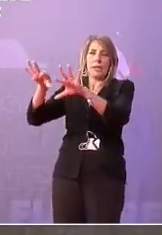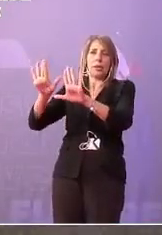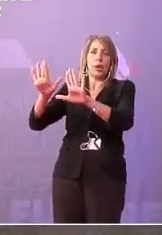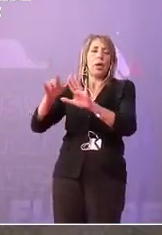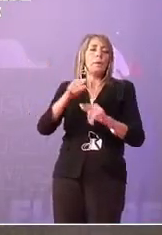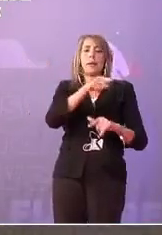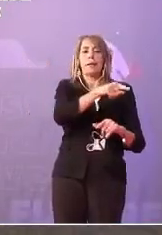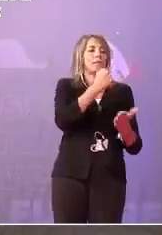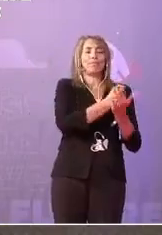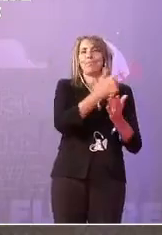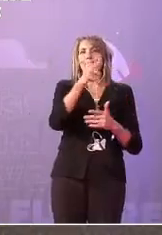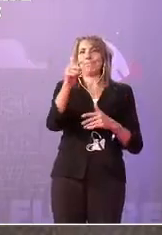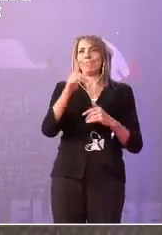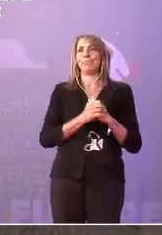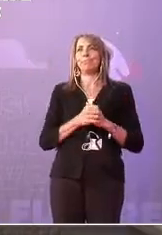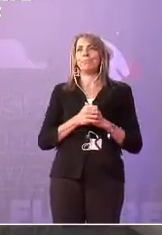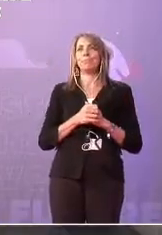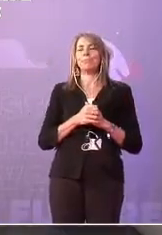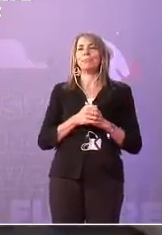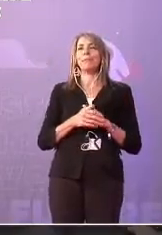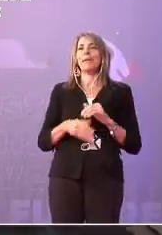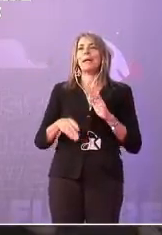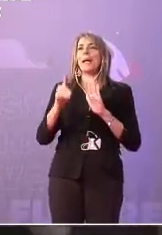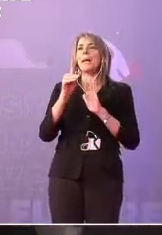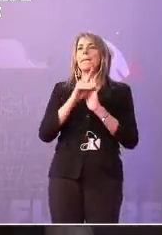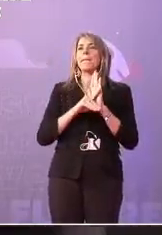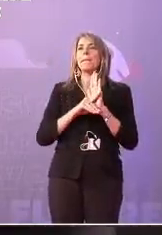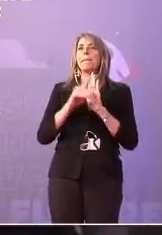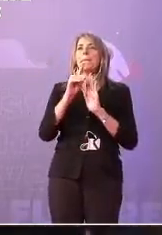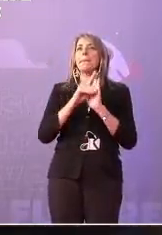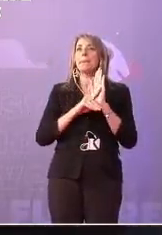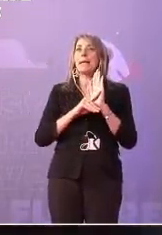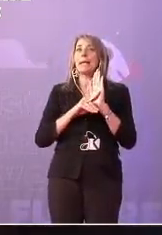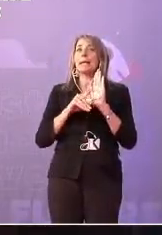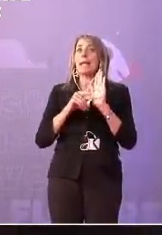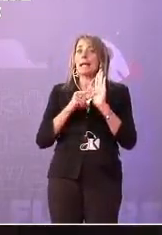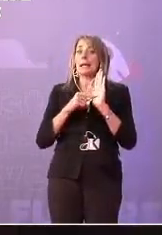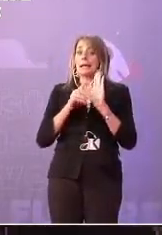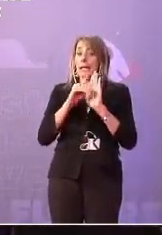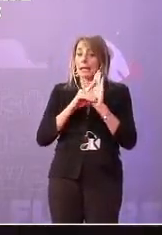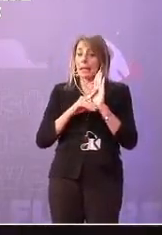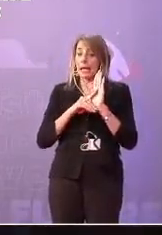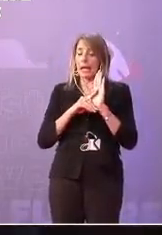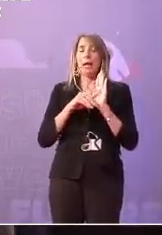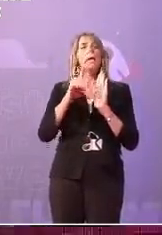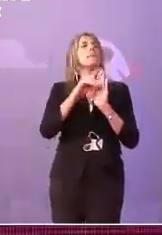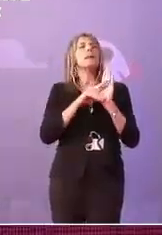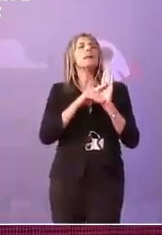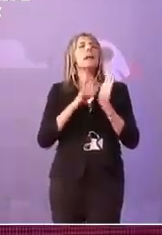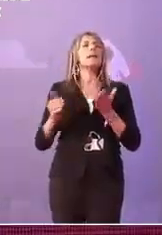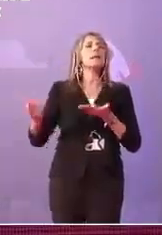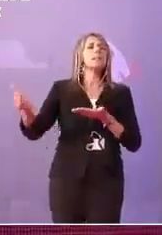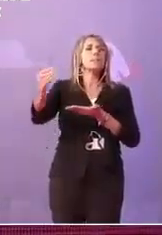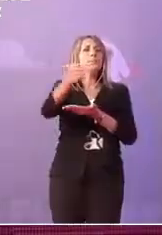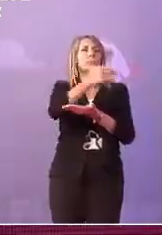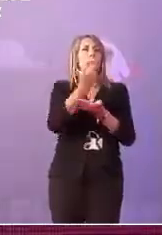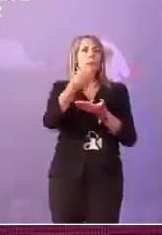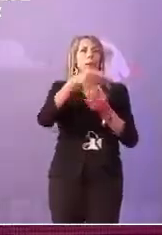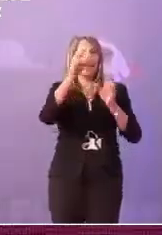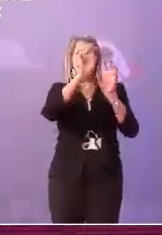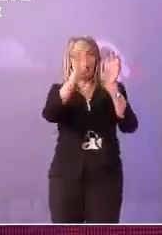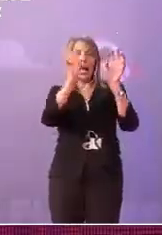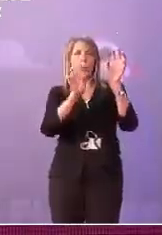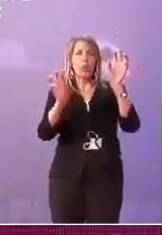data that you gathered to develop your algorithm, on what you based, were you gathered those data.